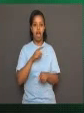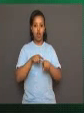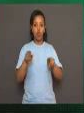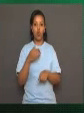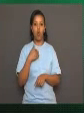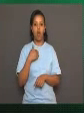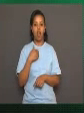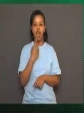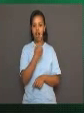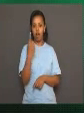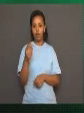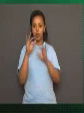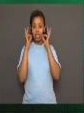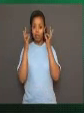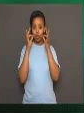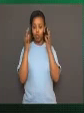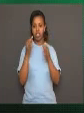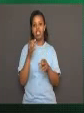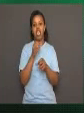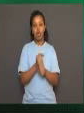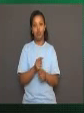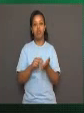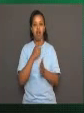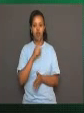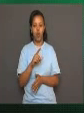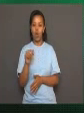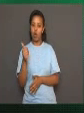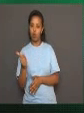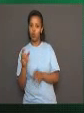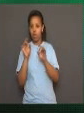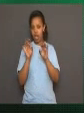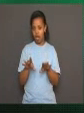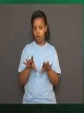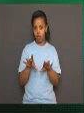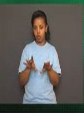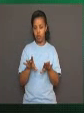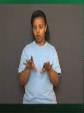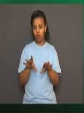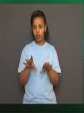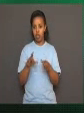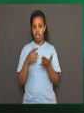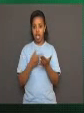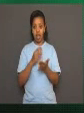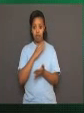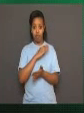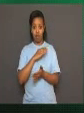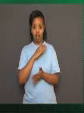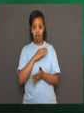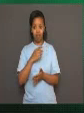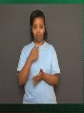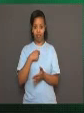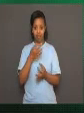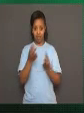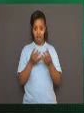cats have, while others do not. Do you see the feature I am describing?